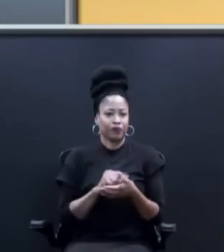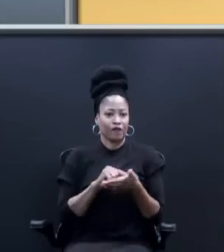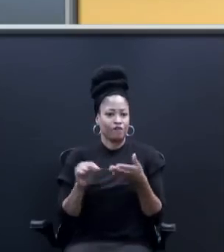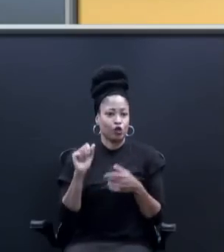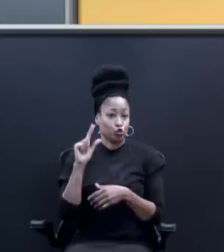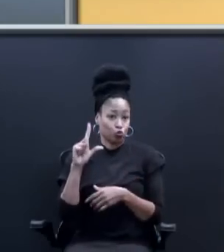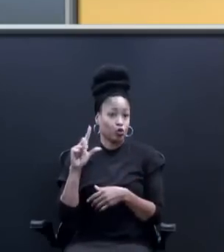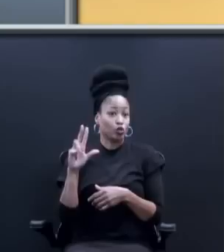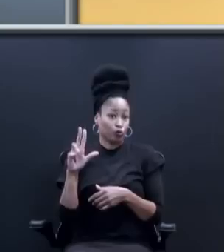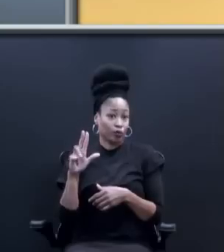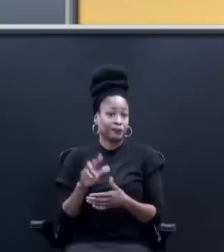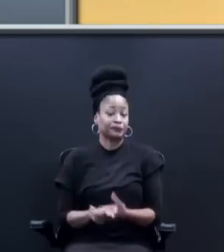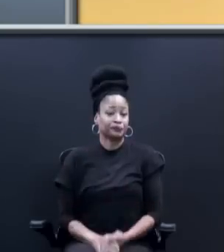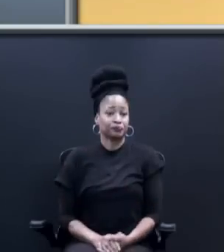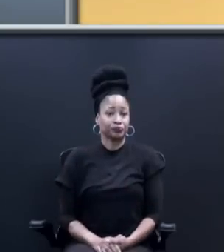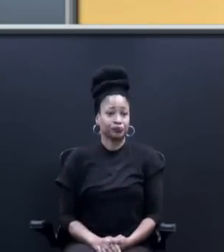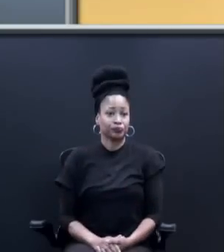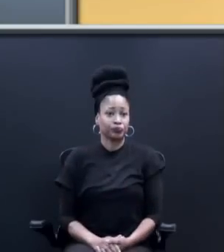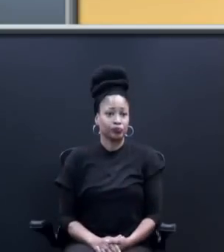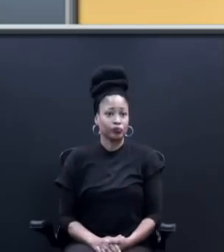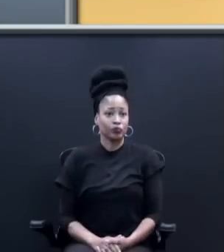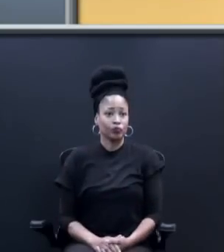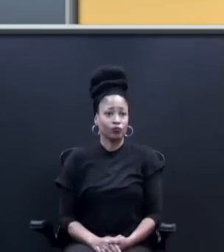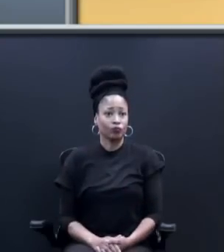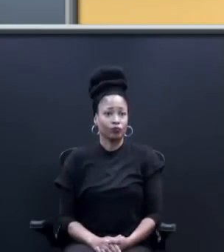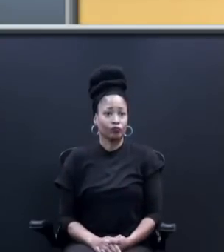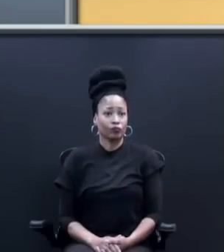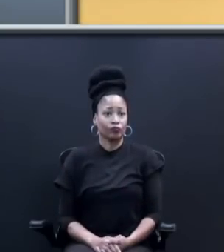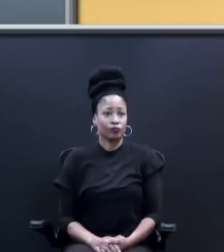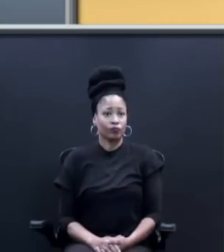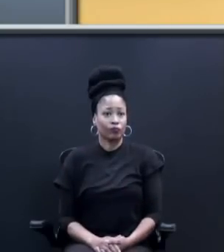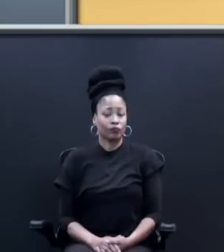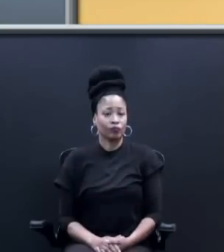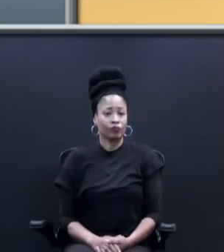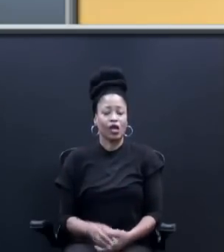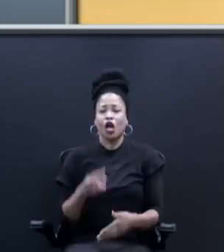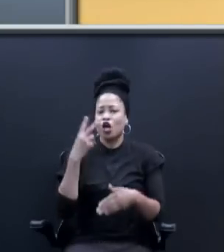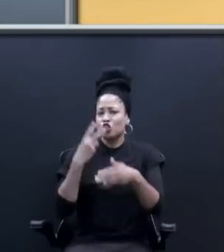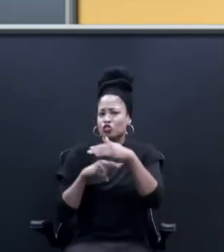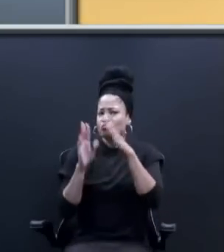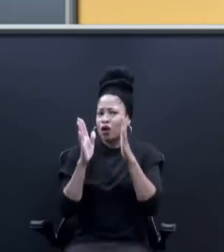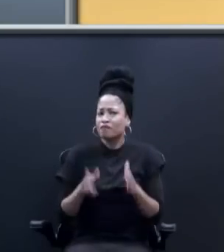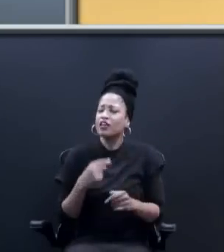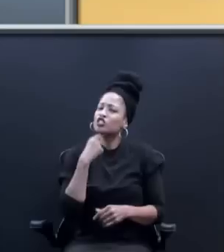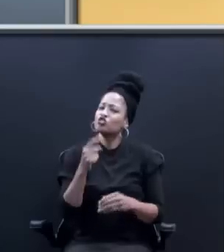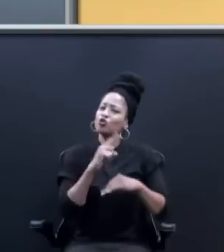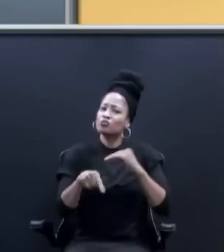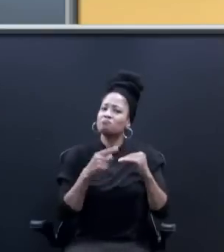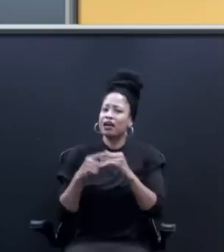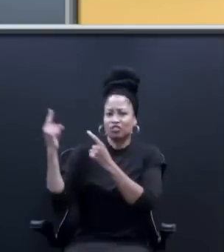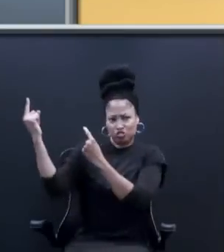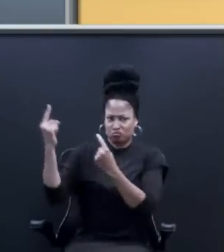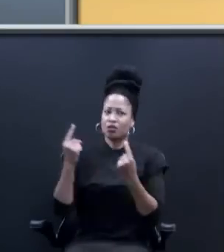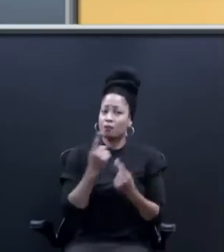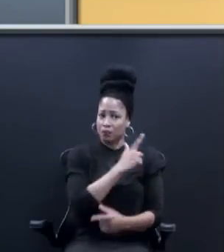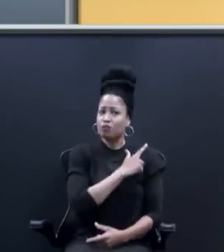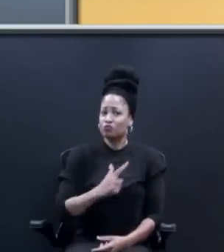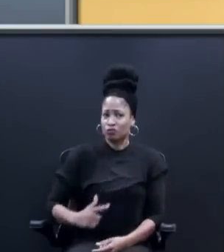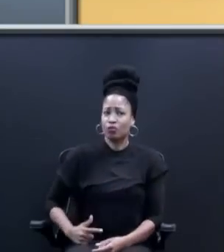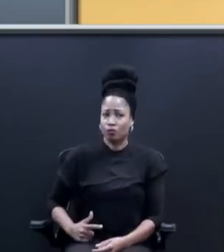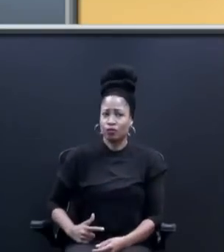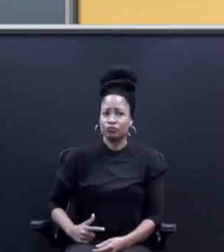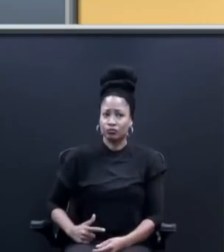look, the prophet Joel wrote about these. And he told about the coming of the Lord. He brought it all to pass, sisters and brothers.